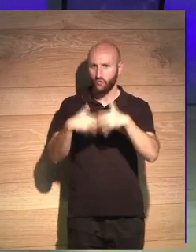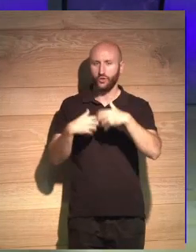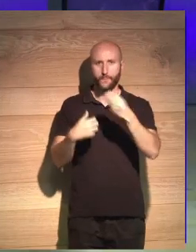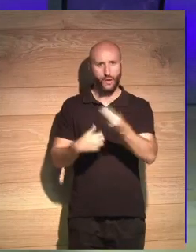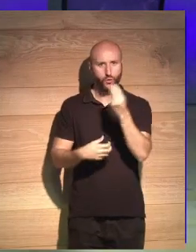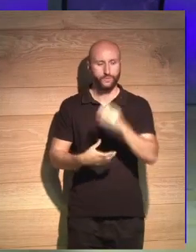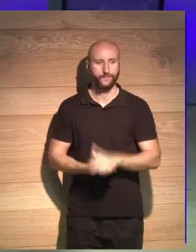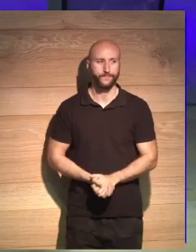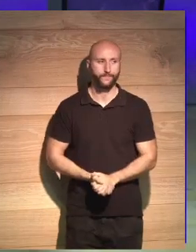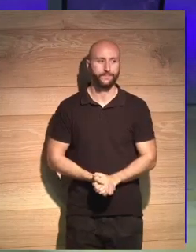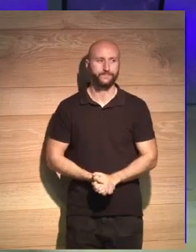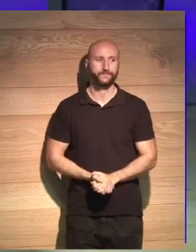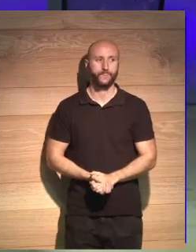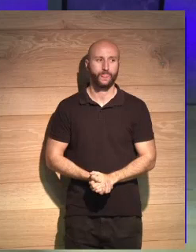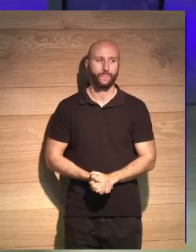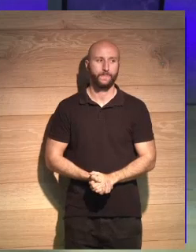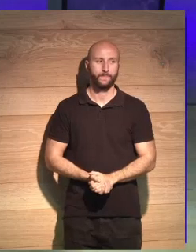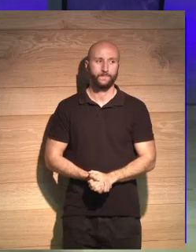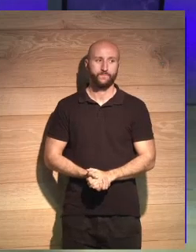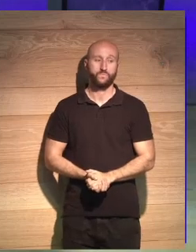works much better.